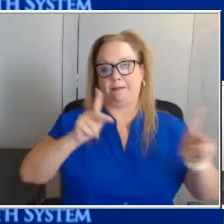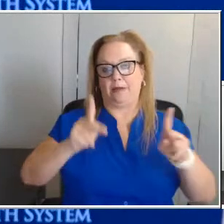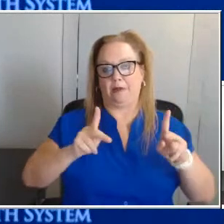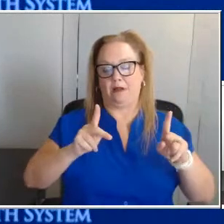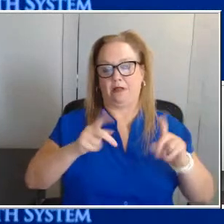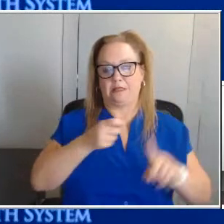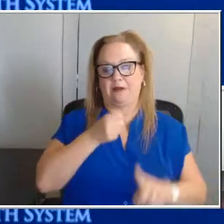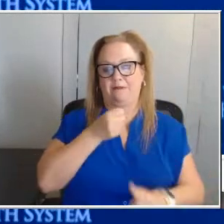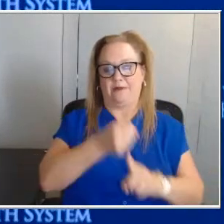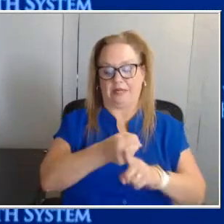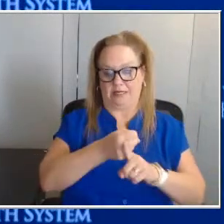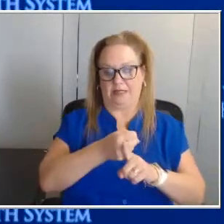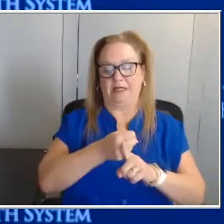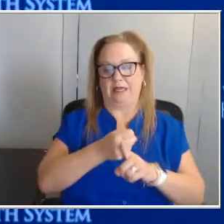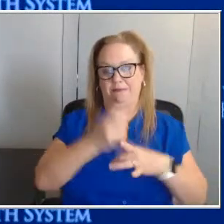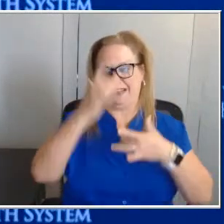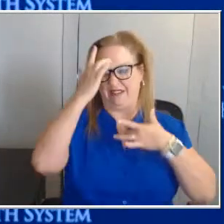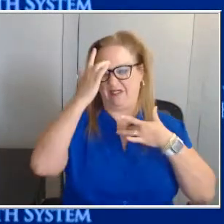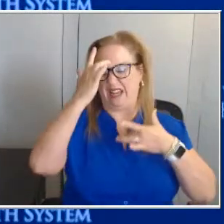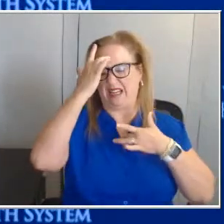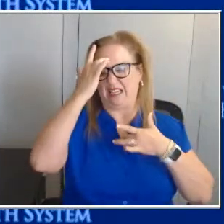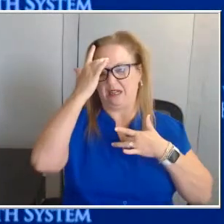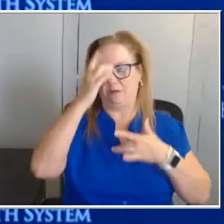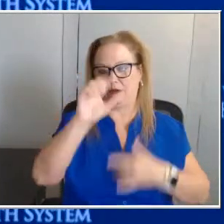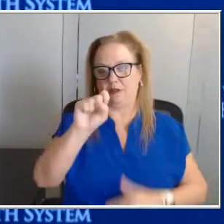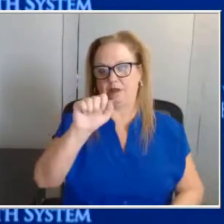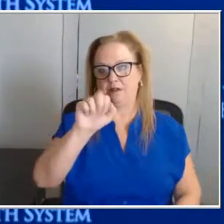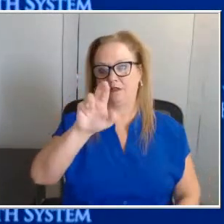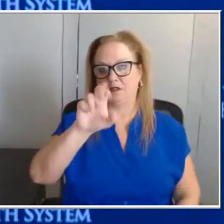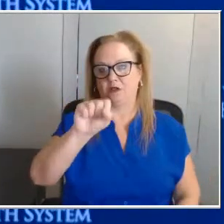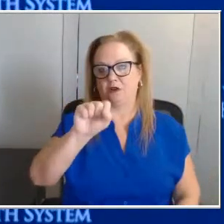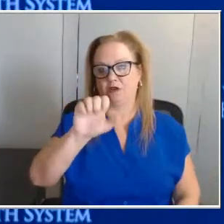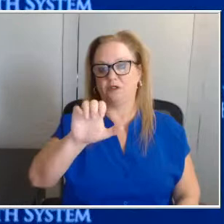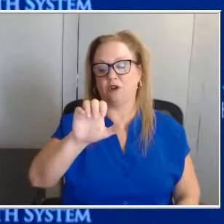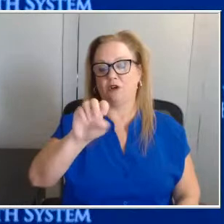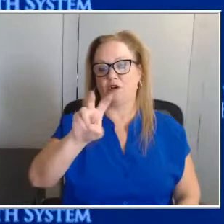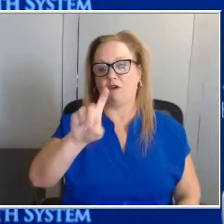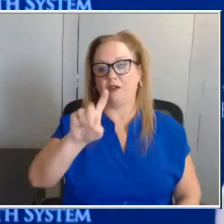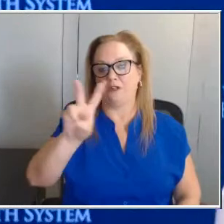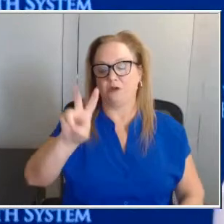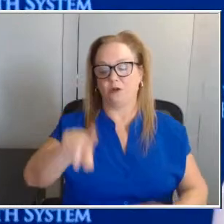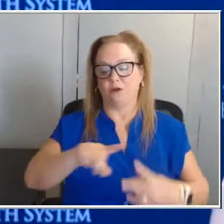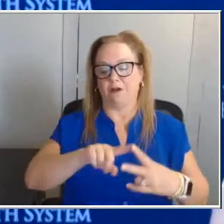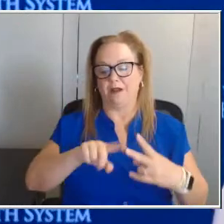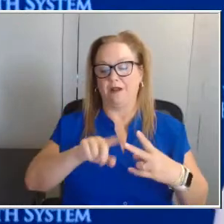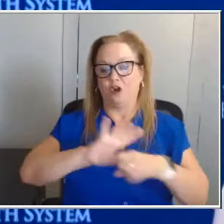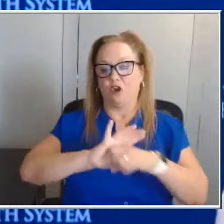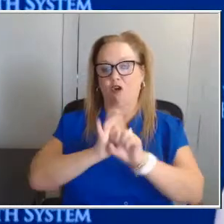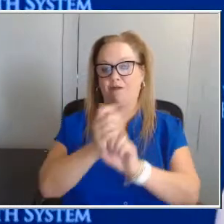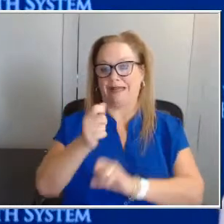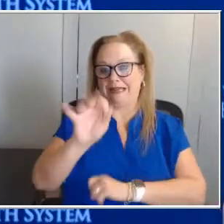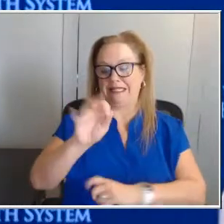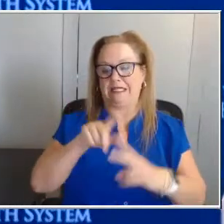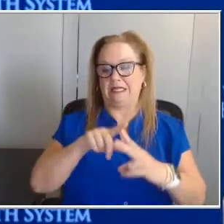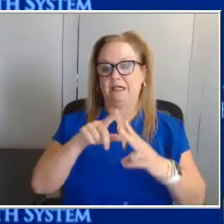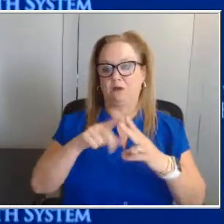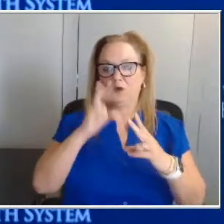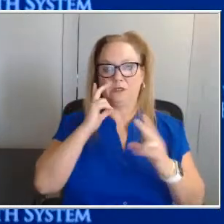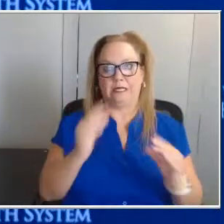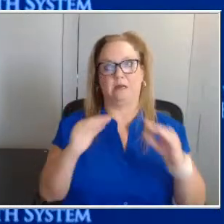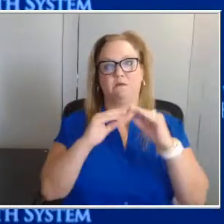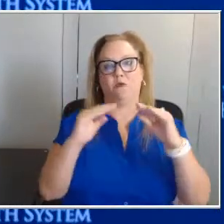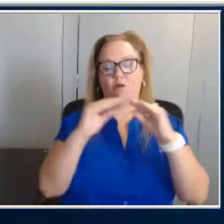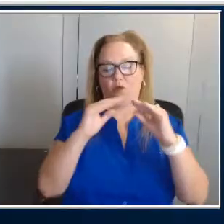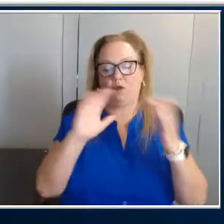and infected with SARS-CoV-2 and COVID-19, we are just seeing that in a greater proportions than we have